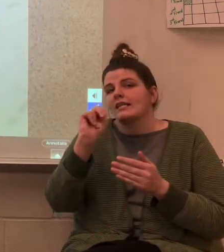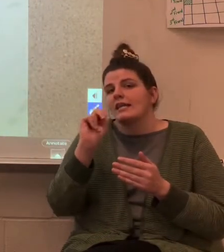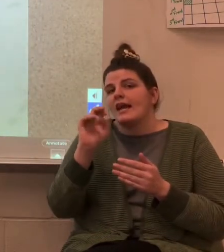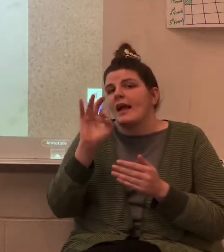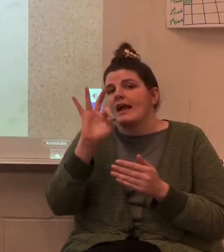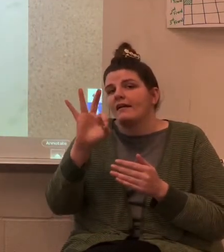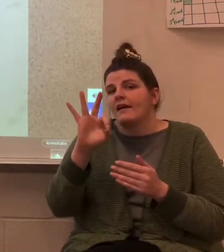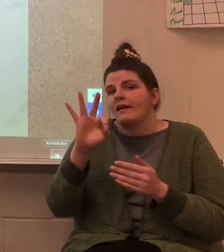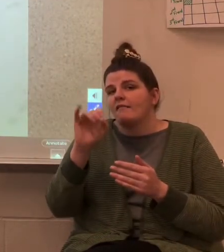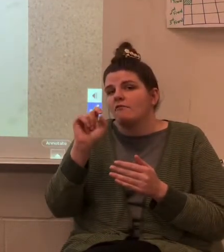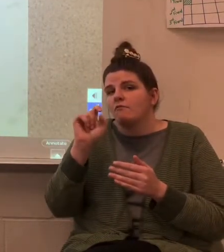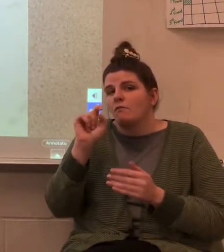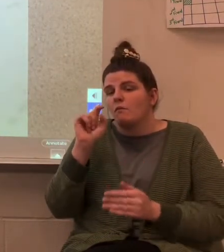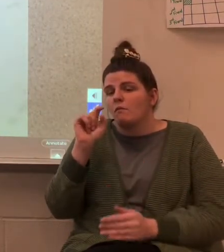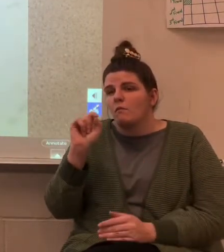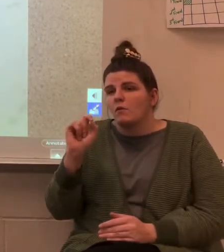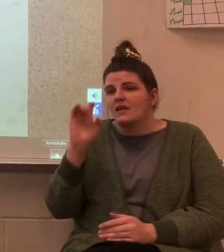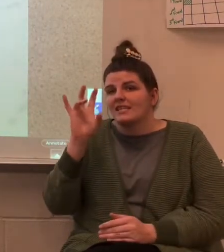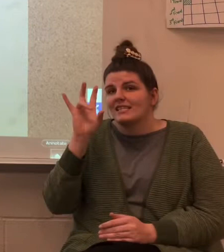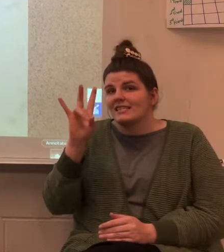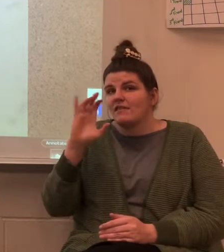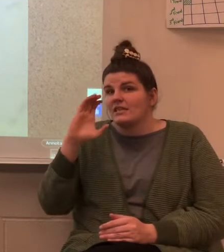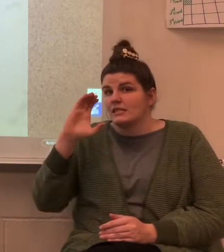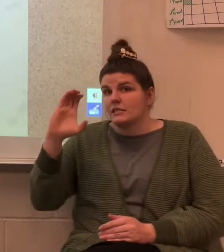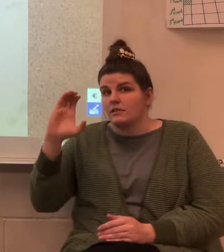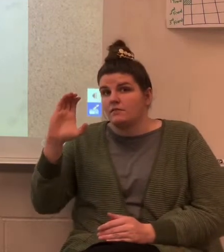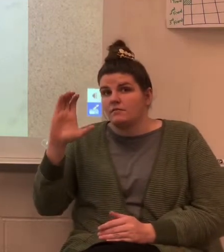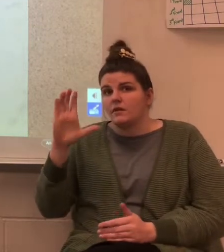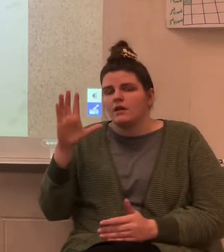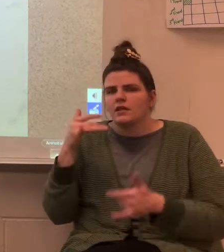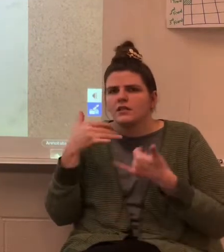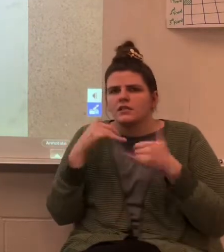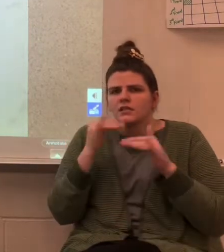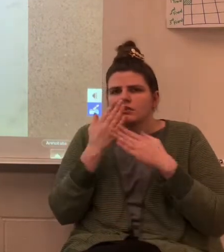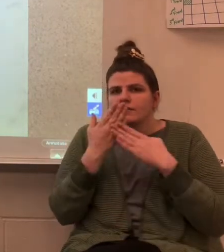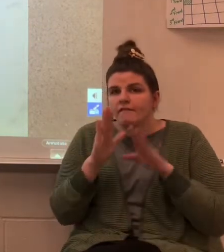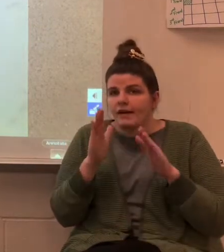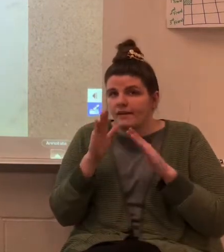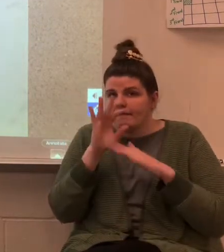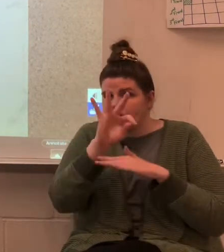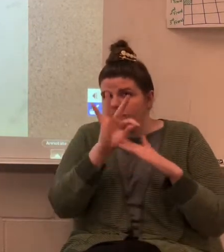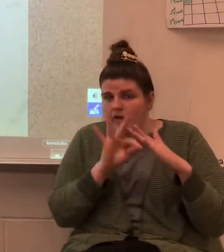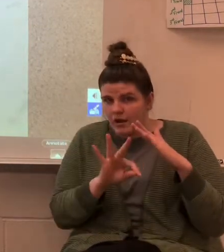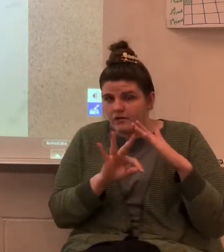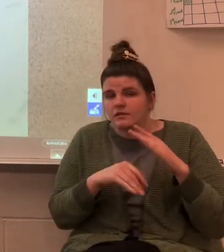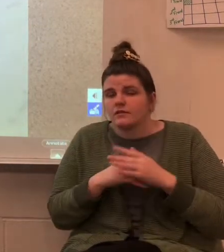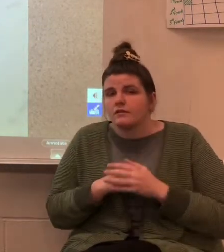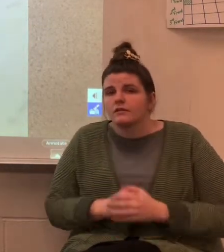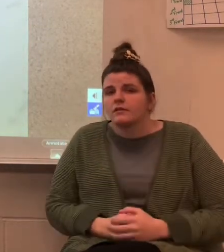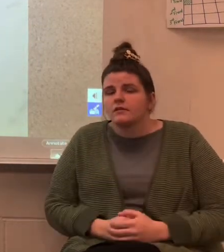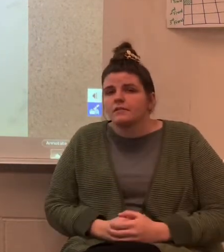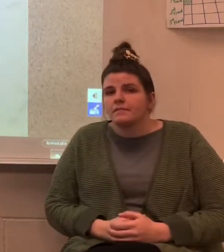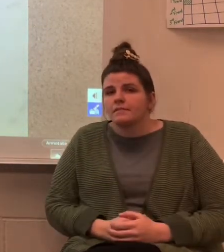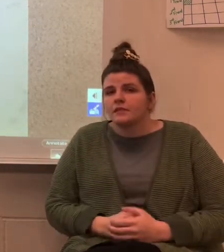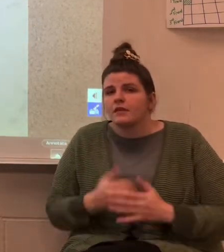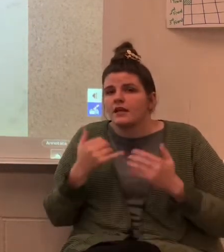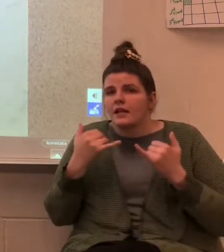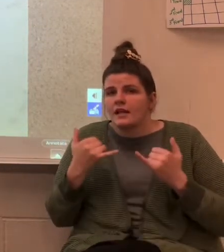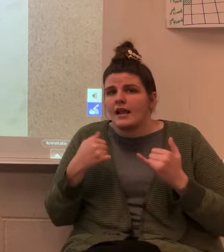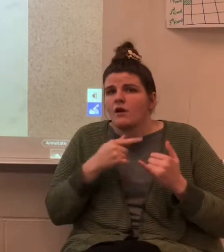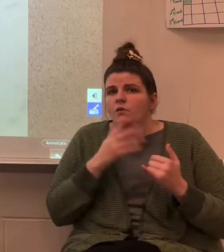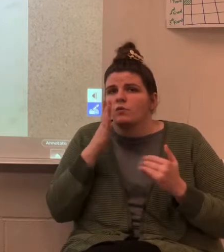5.NF.7c. Okay, we are still working with dividing our fractions, but this time we are going to be dividing